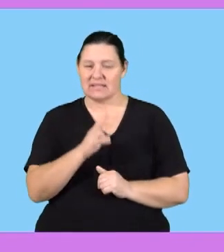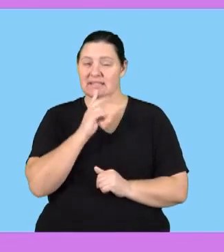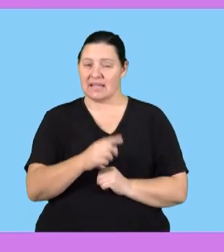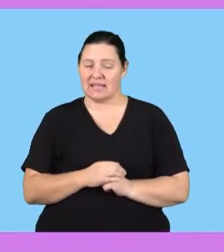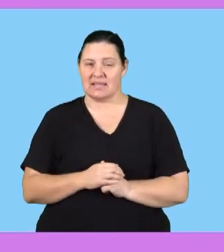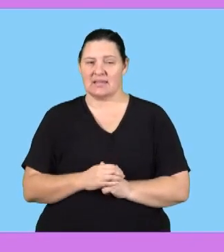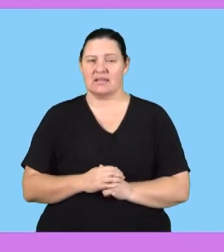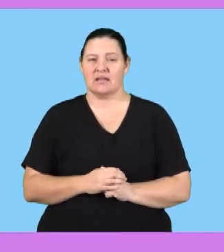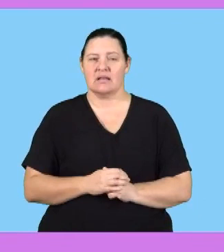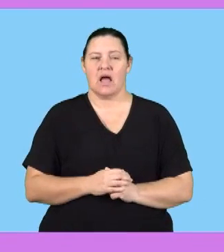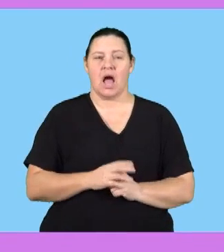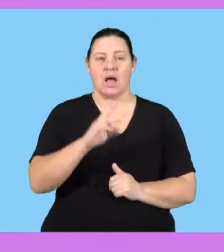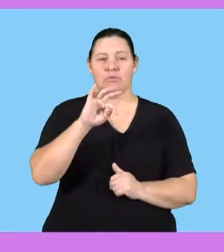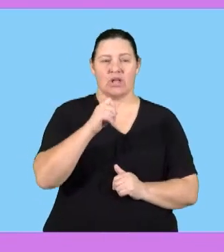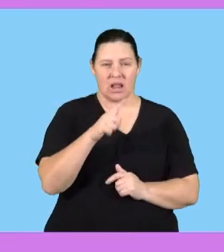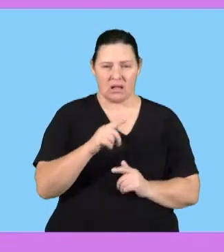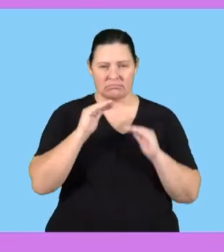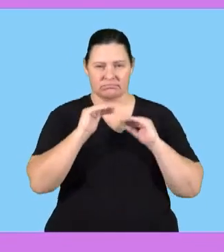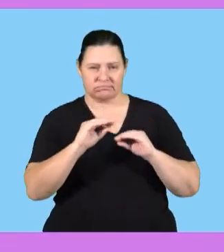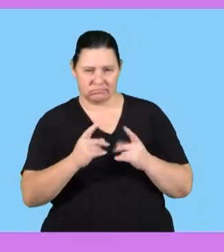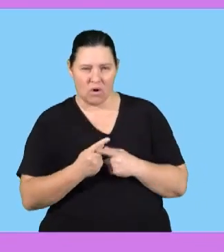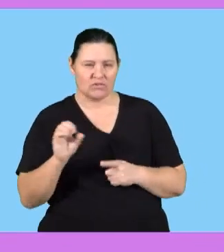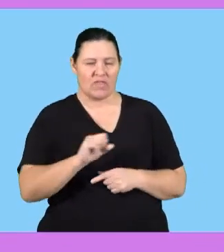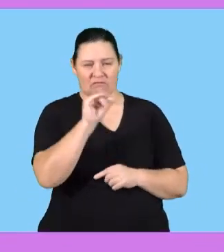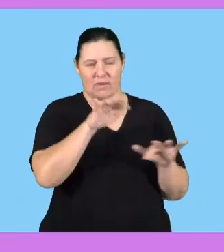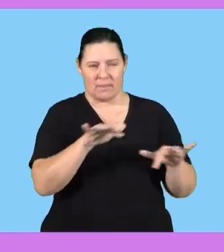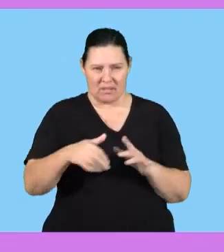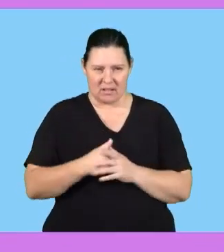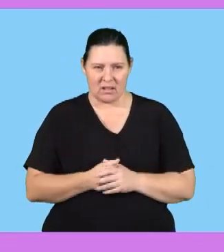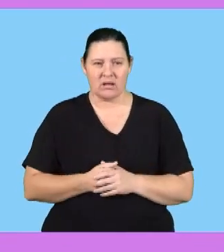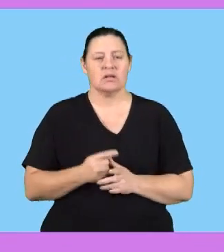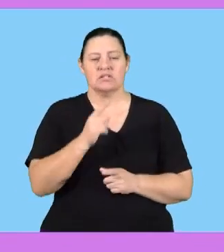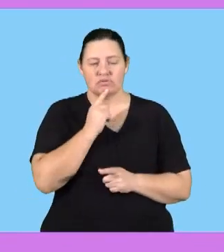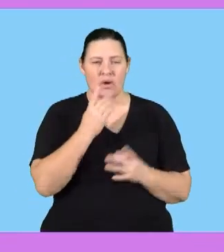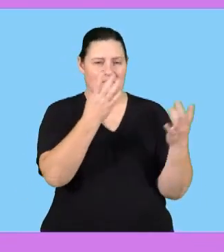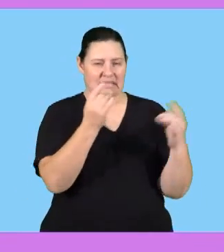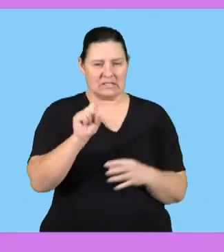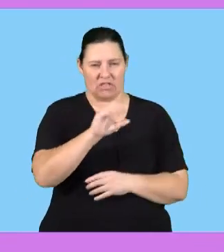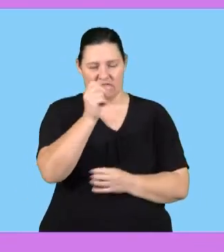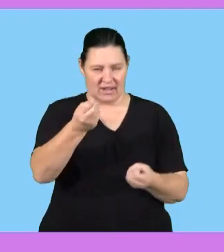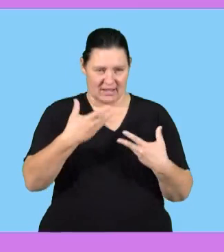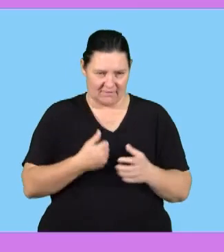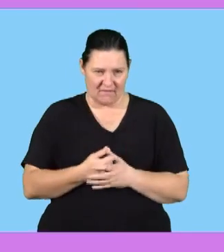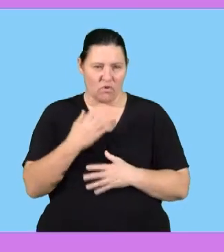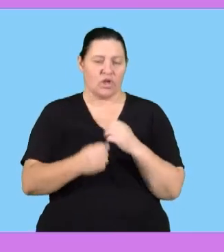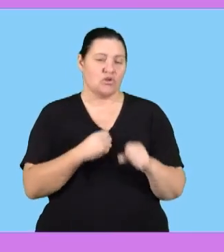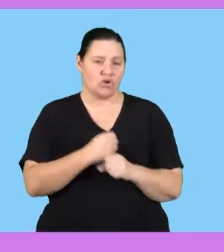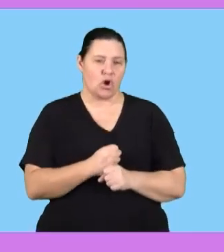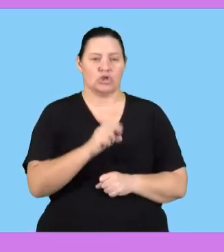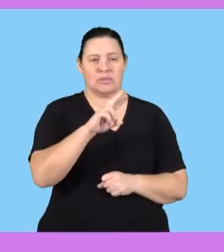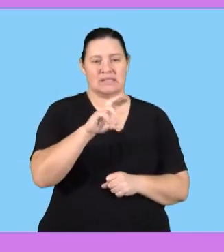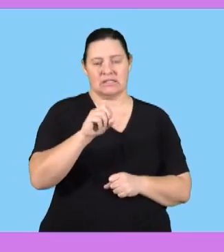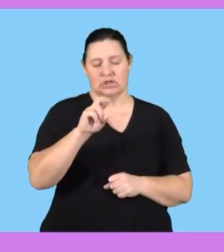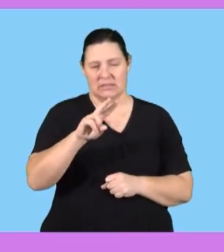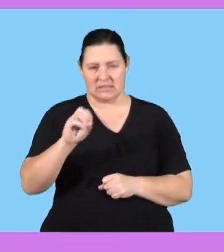it. I'm saying here, Michelle studied the population estimates of South Africa provided by Statistics South Africa for the